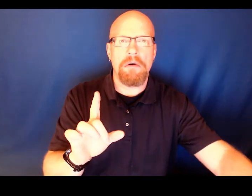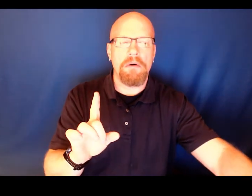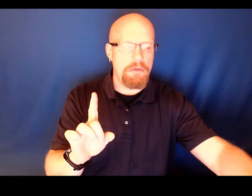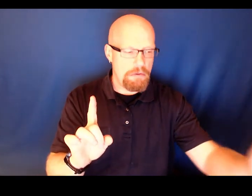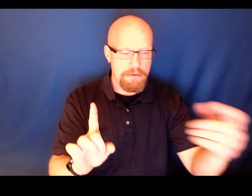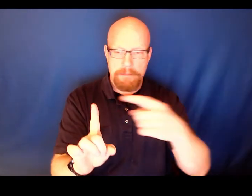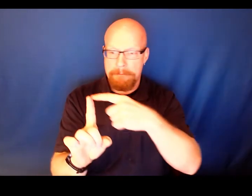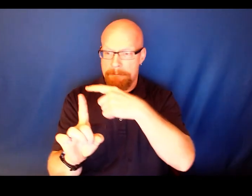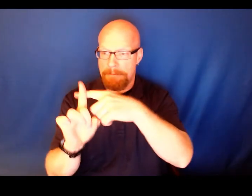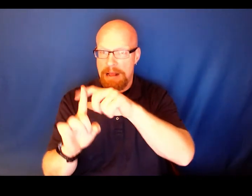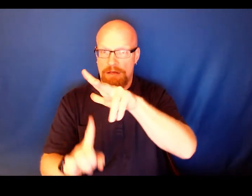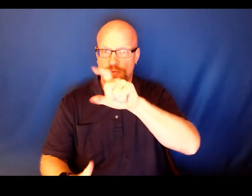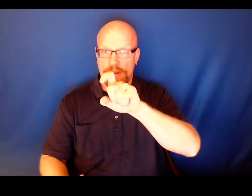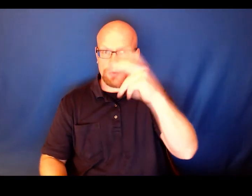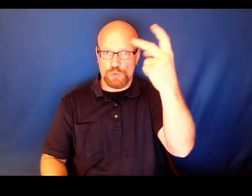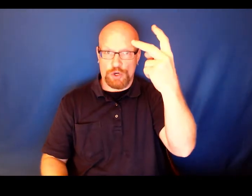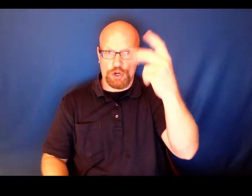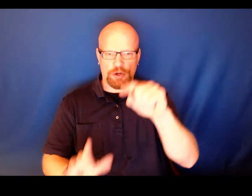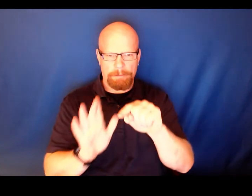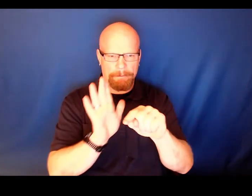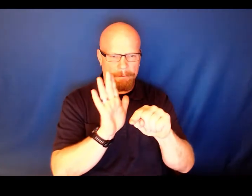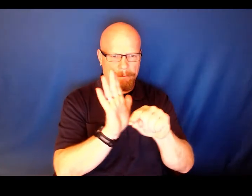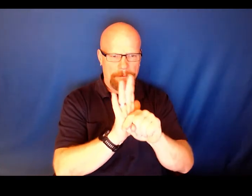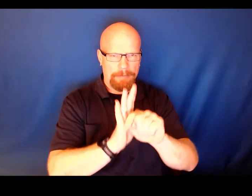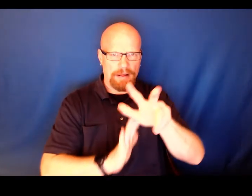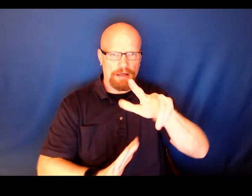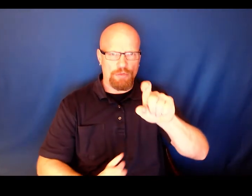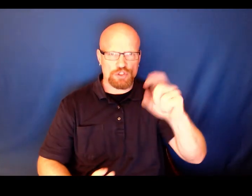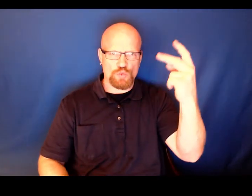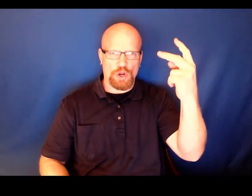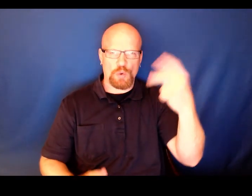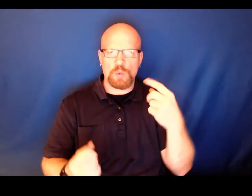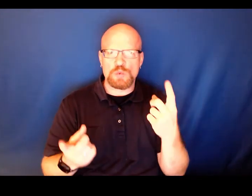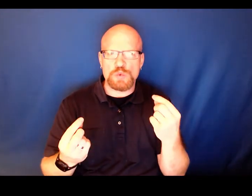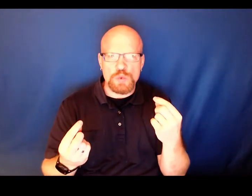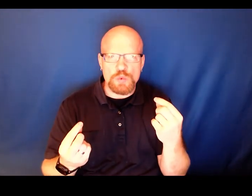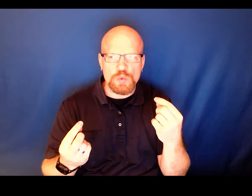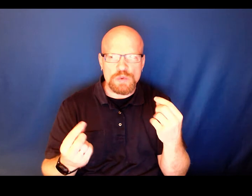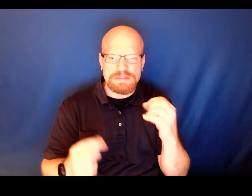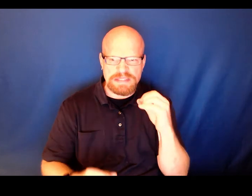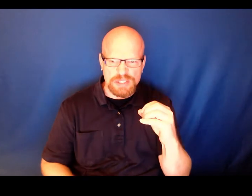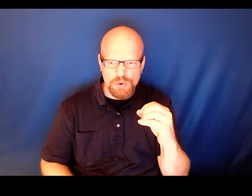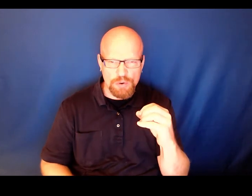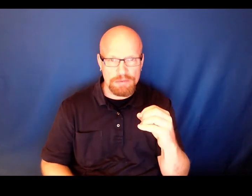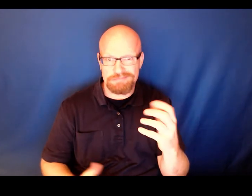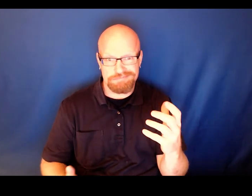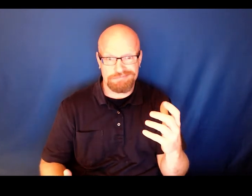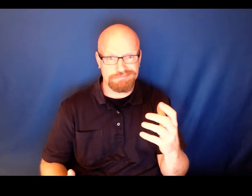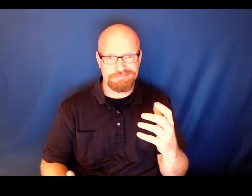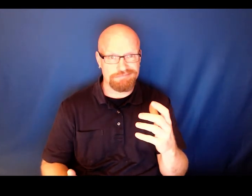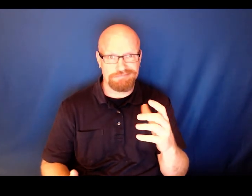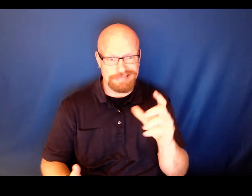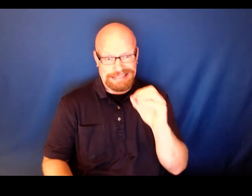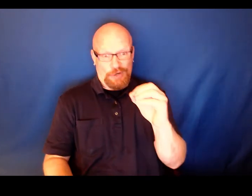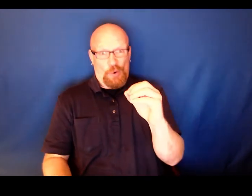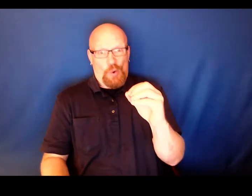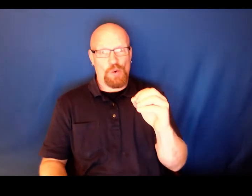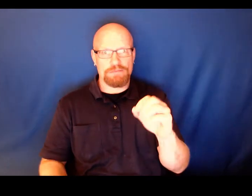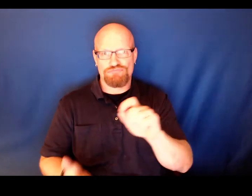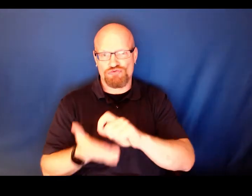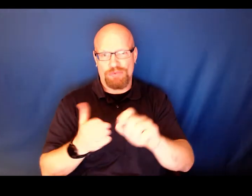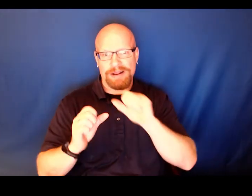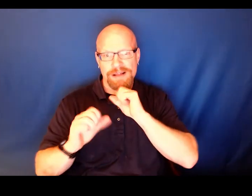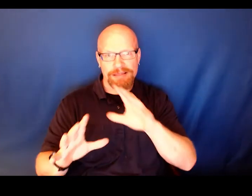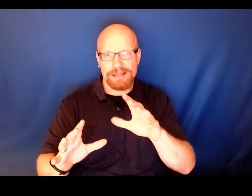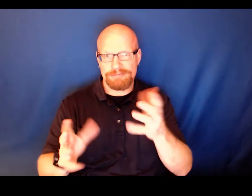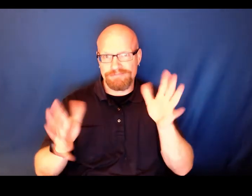Those two terms, positive 3x squared minus 3x squared, is 0. What do we do? It's